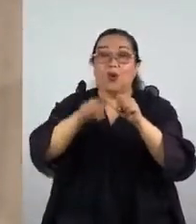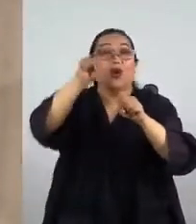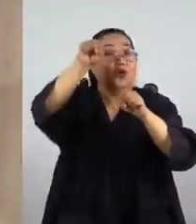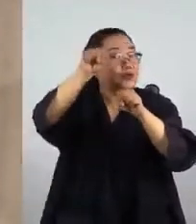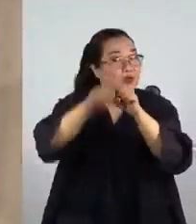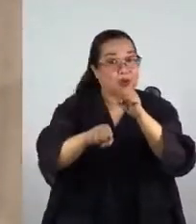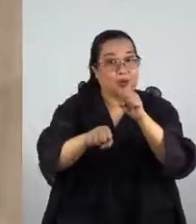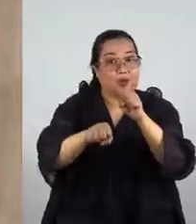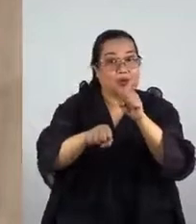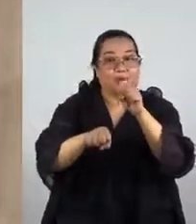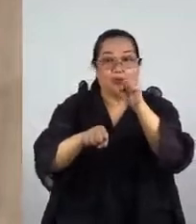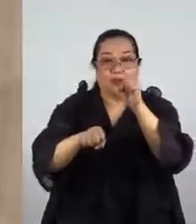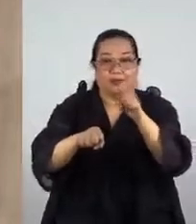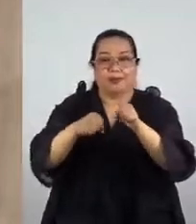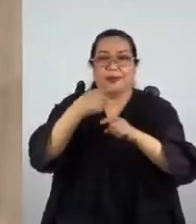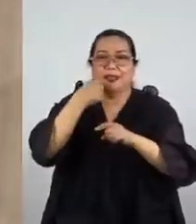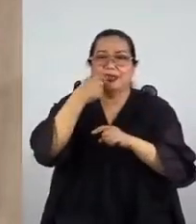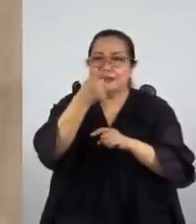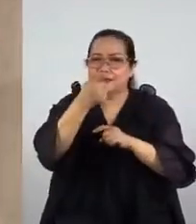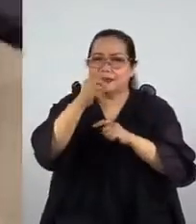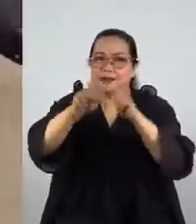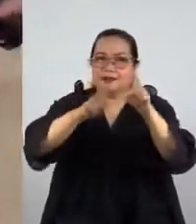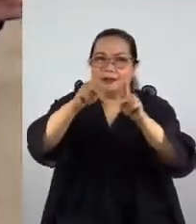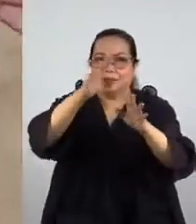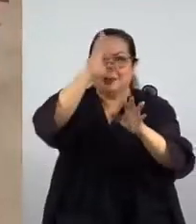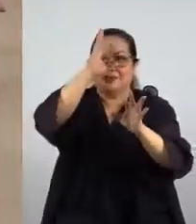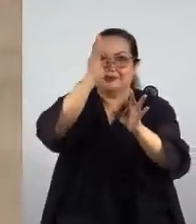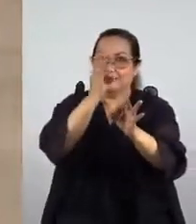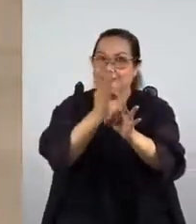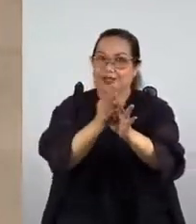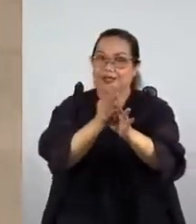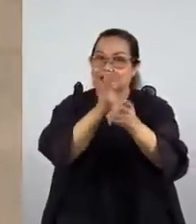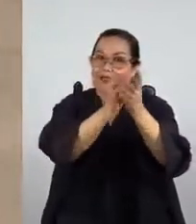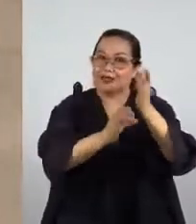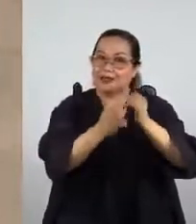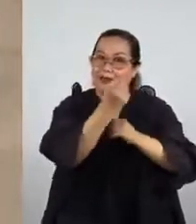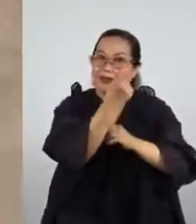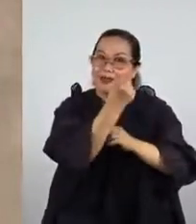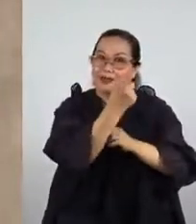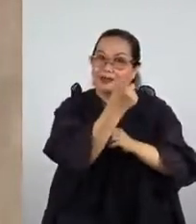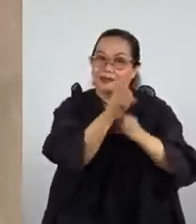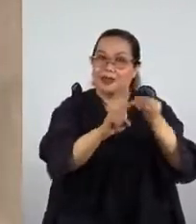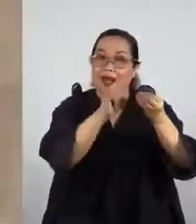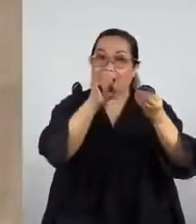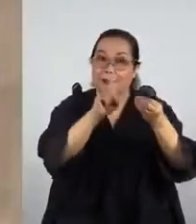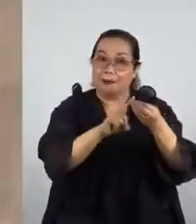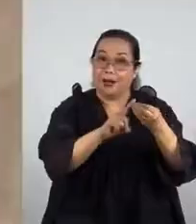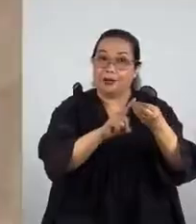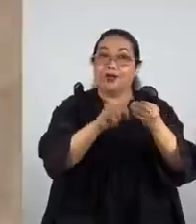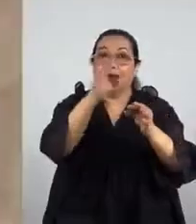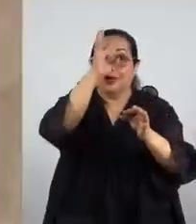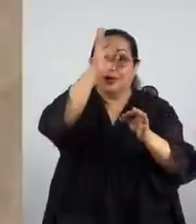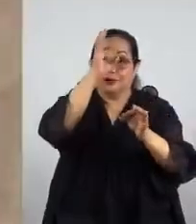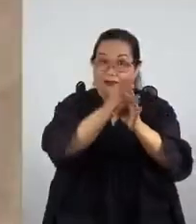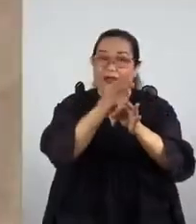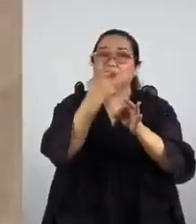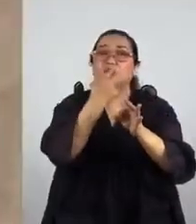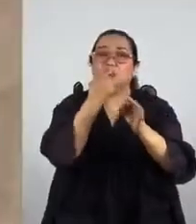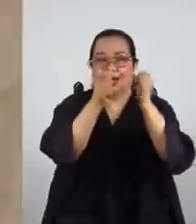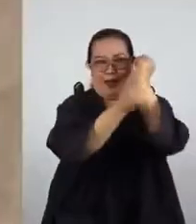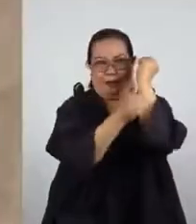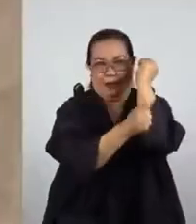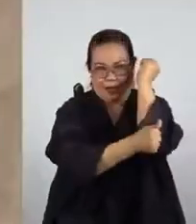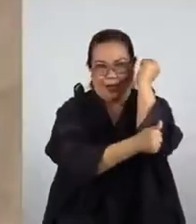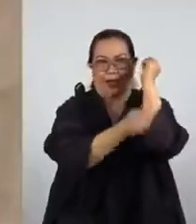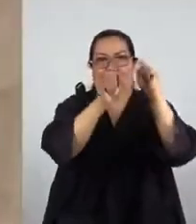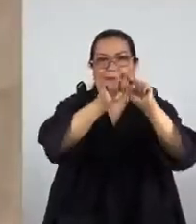Therefore, he just spoke of the people of faith in chapter 11. He had been speaking about faith all this time. And